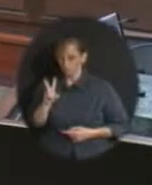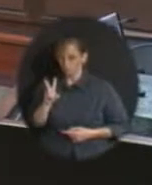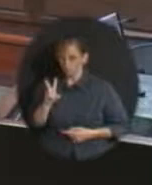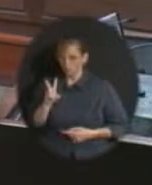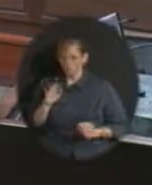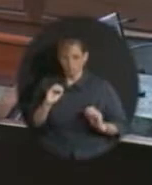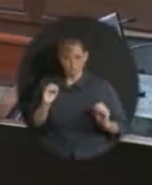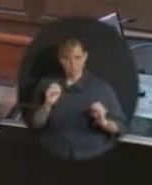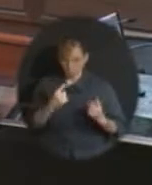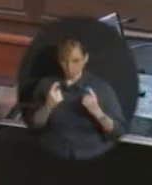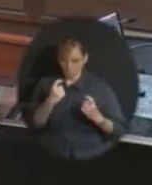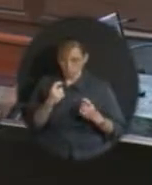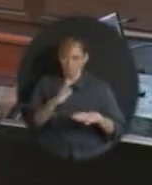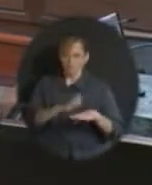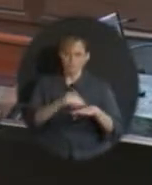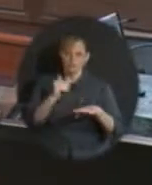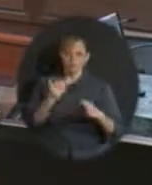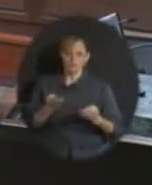Being none, I'd call for a motion.